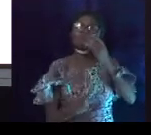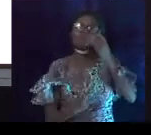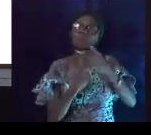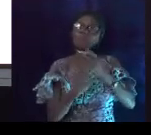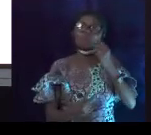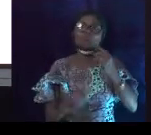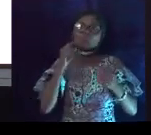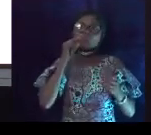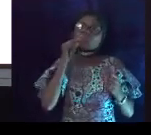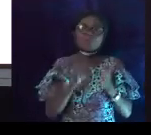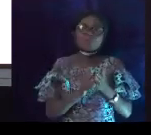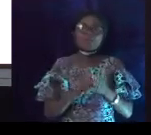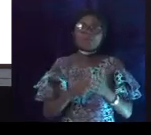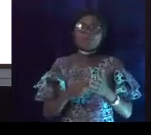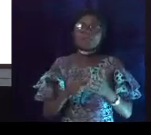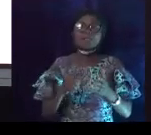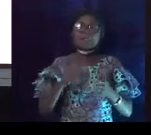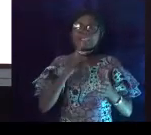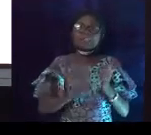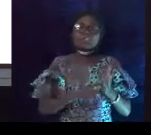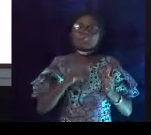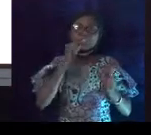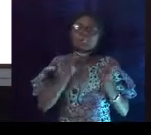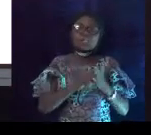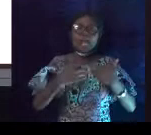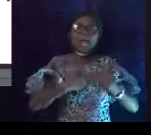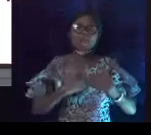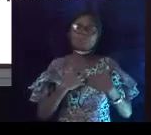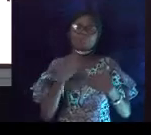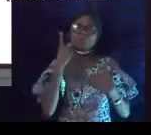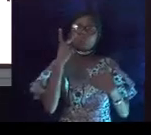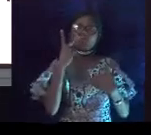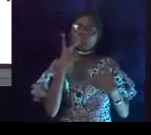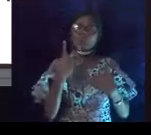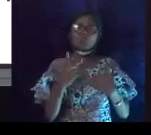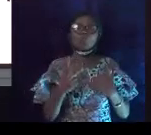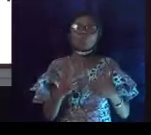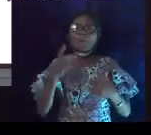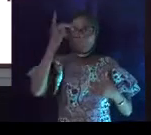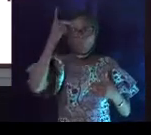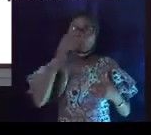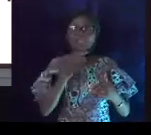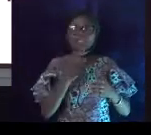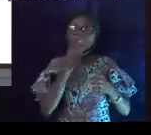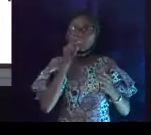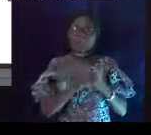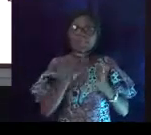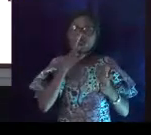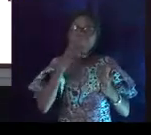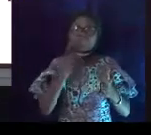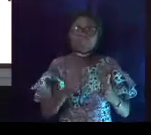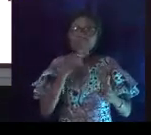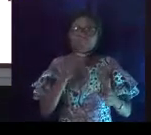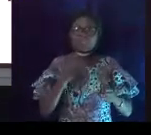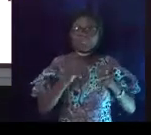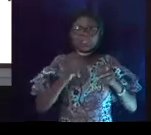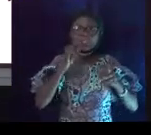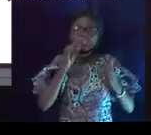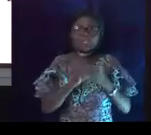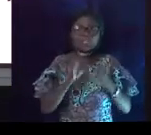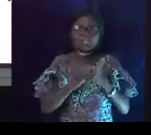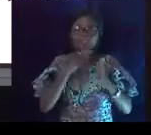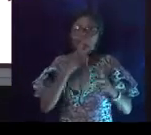type of chicken has two purposes. Dual purpose chickens are the classic